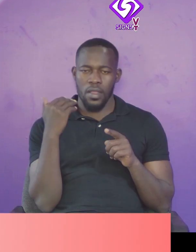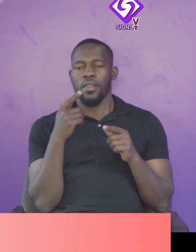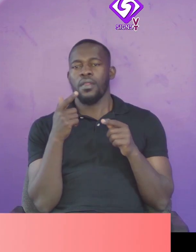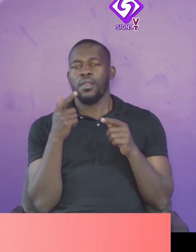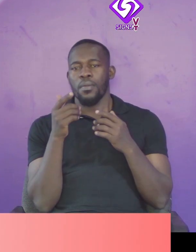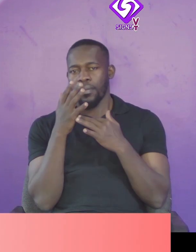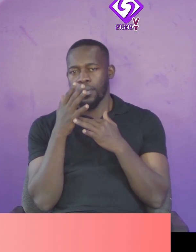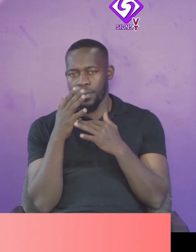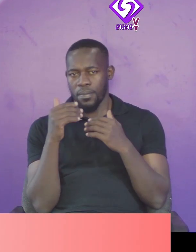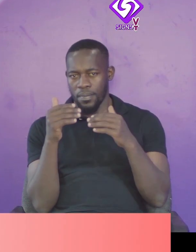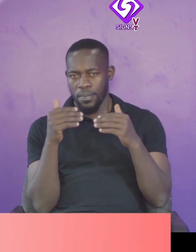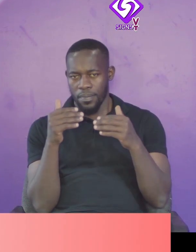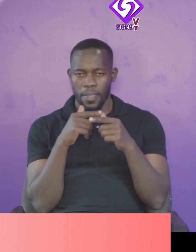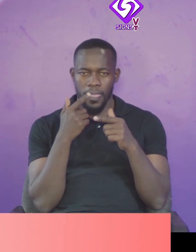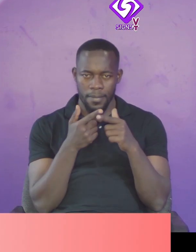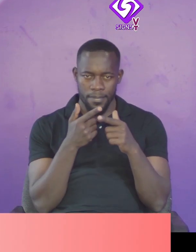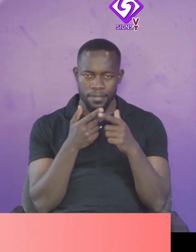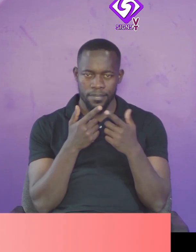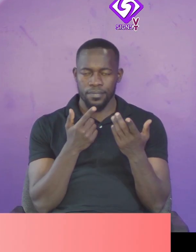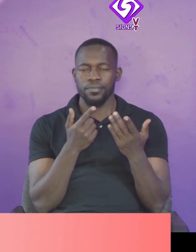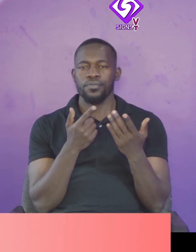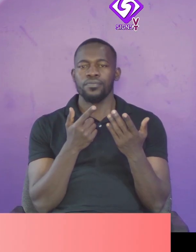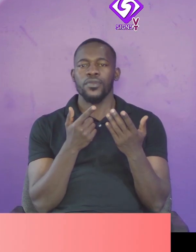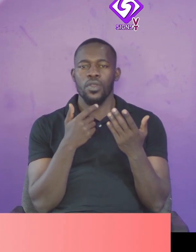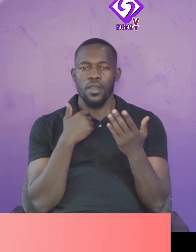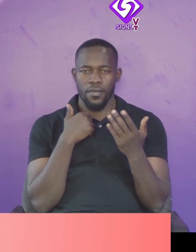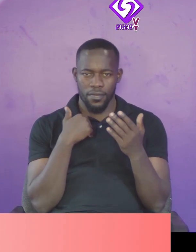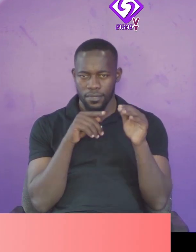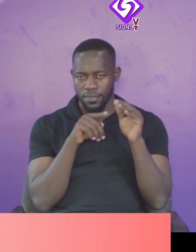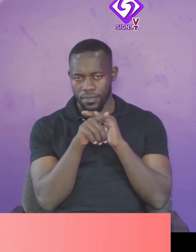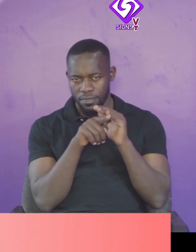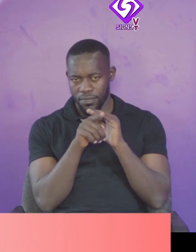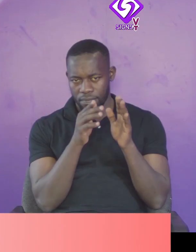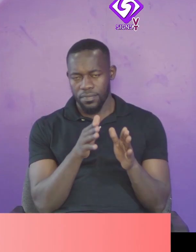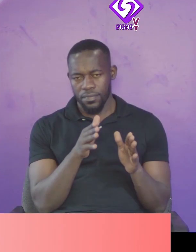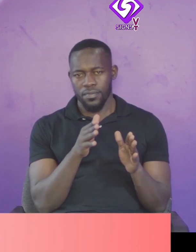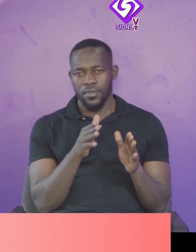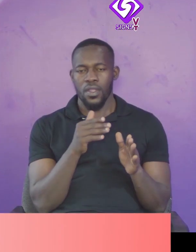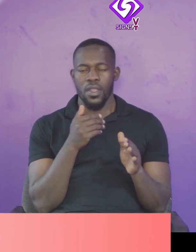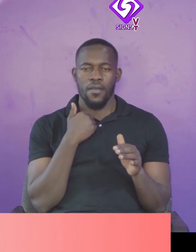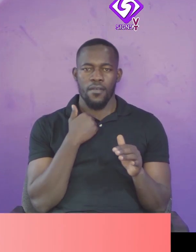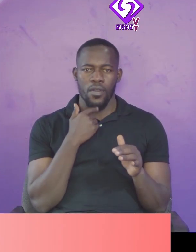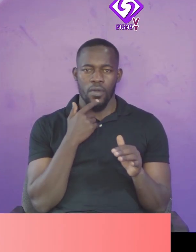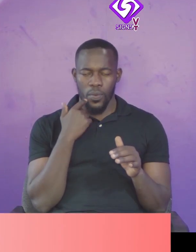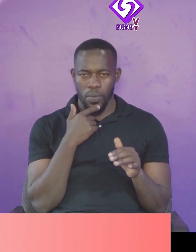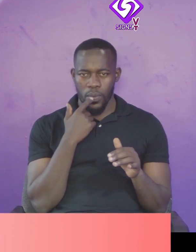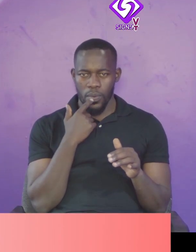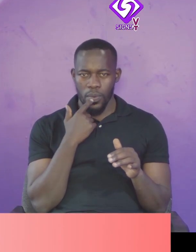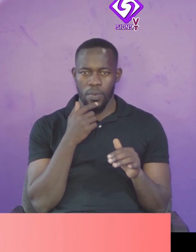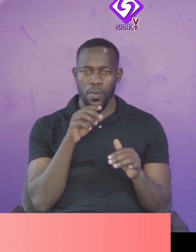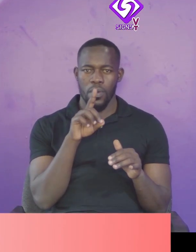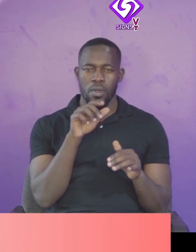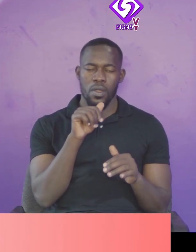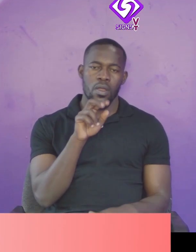deadliest lineup Arsenal has lined up today, we have our very own, that is David Raya